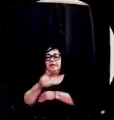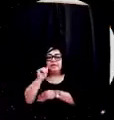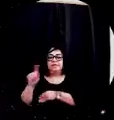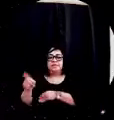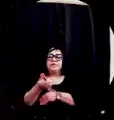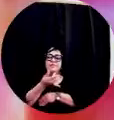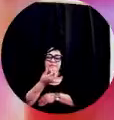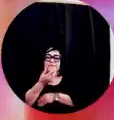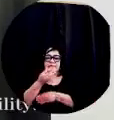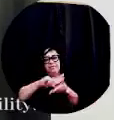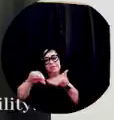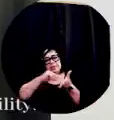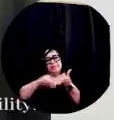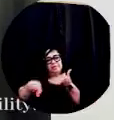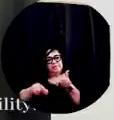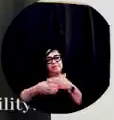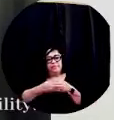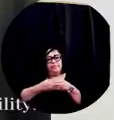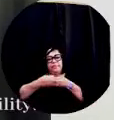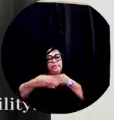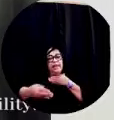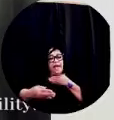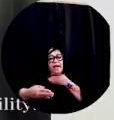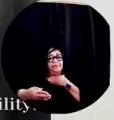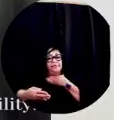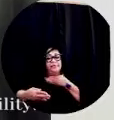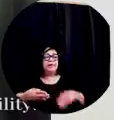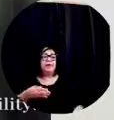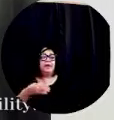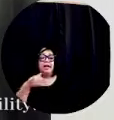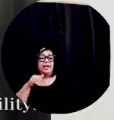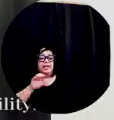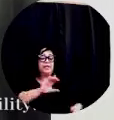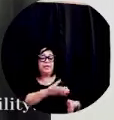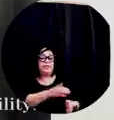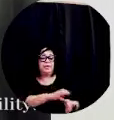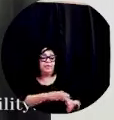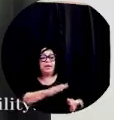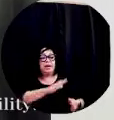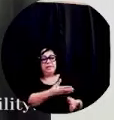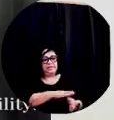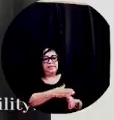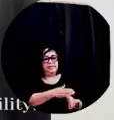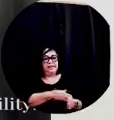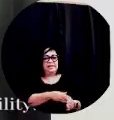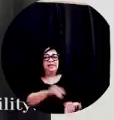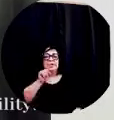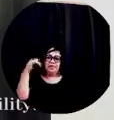hear is that of Jerry's sister and my cousin, First Lady Debra Glenn.